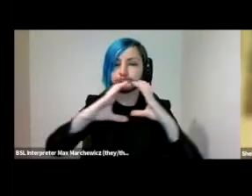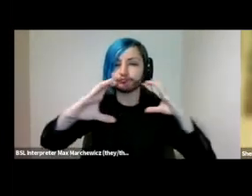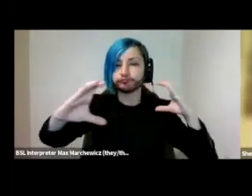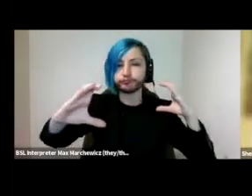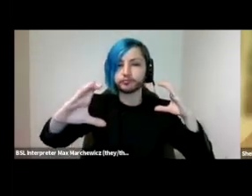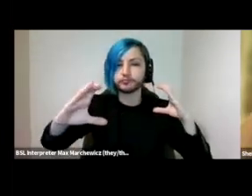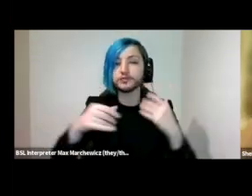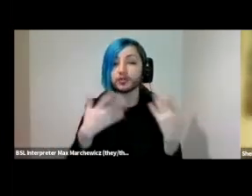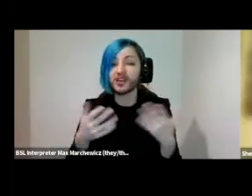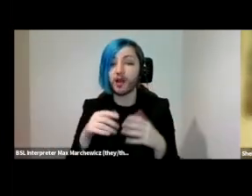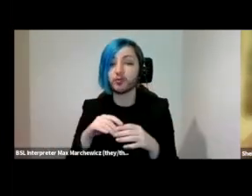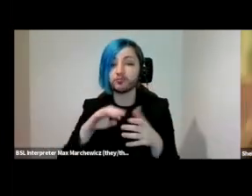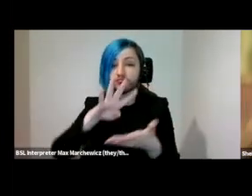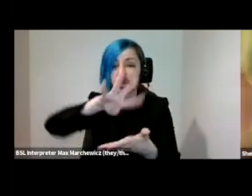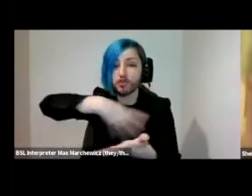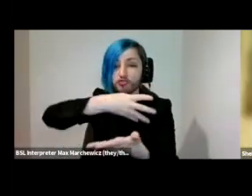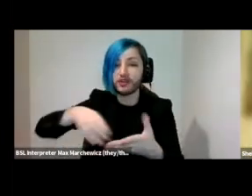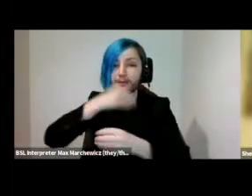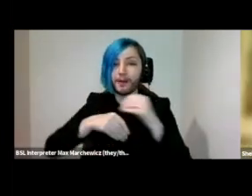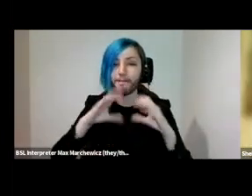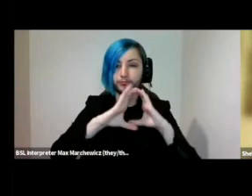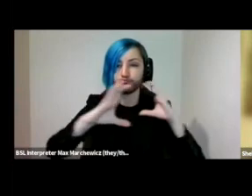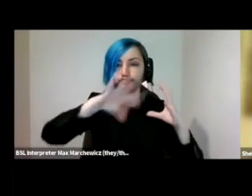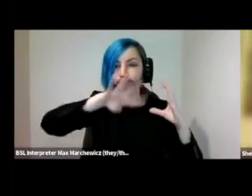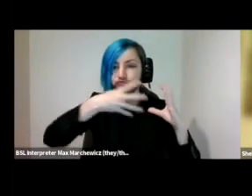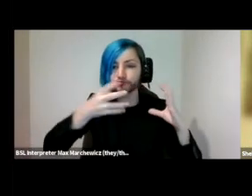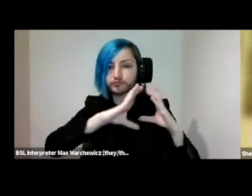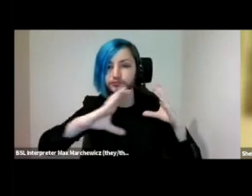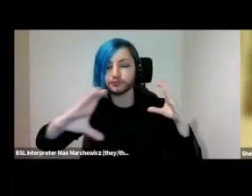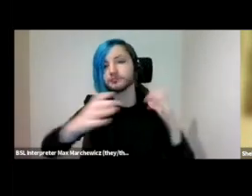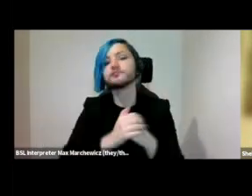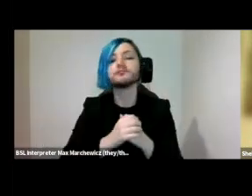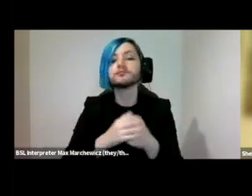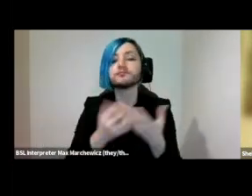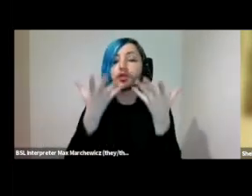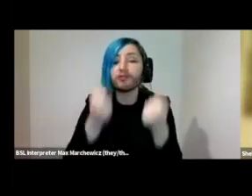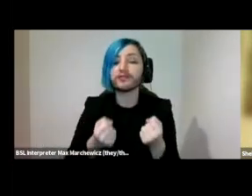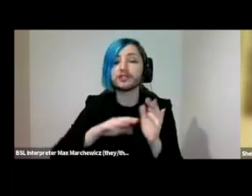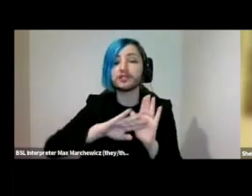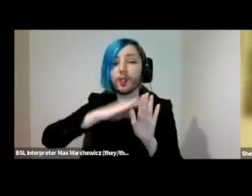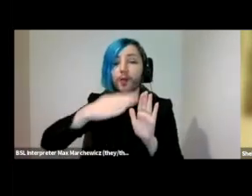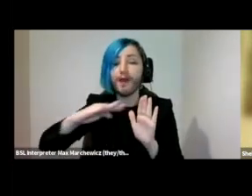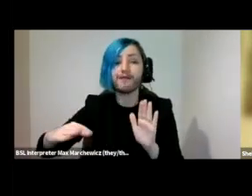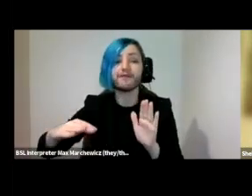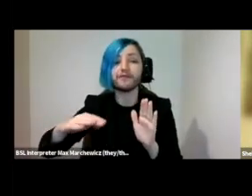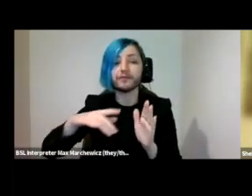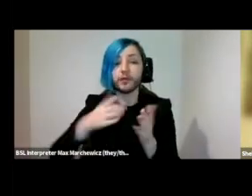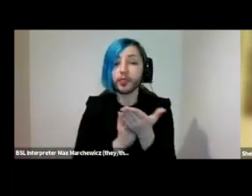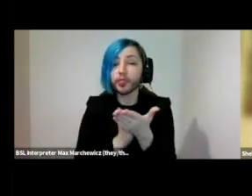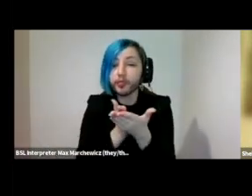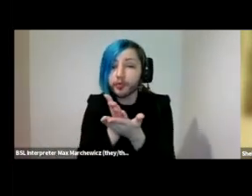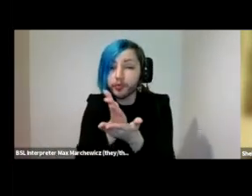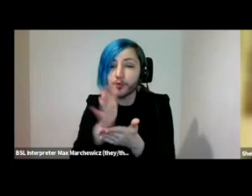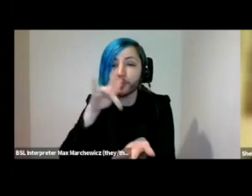time. We've made a tube. A gravitational wave traveling down the middle of that would